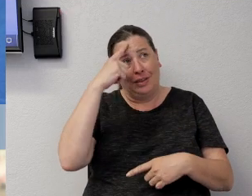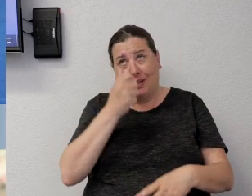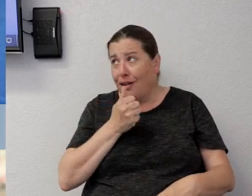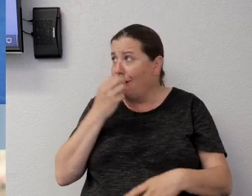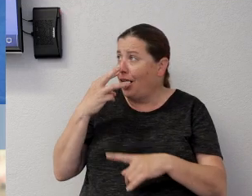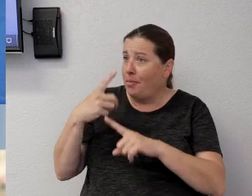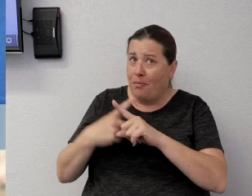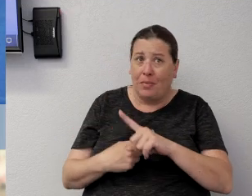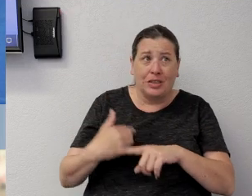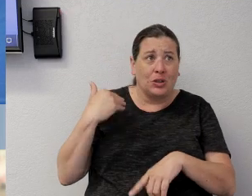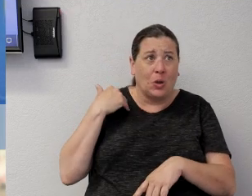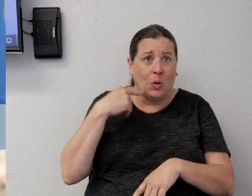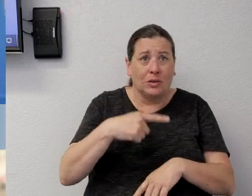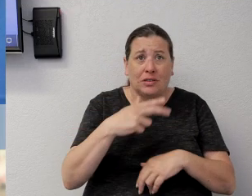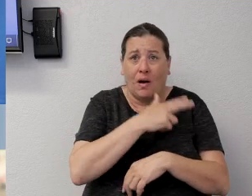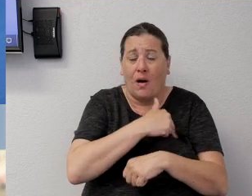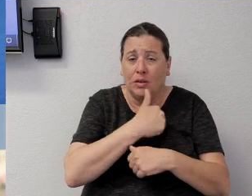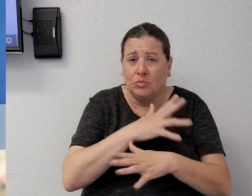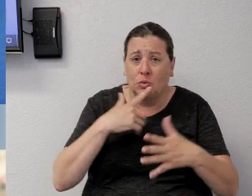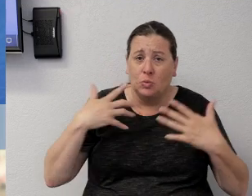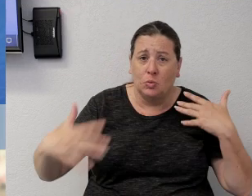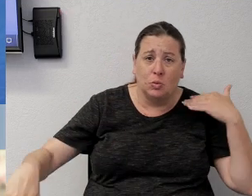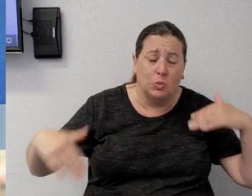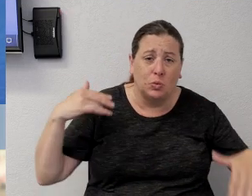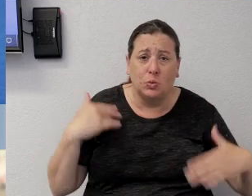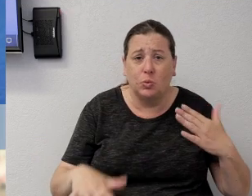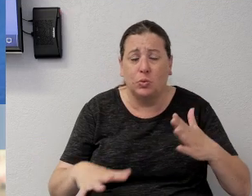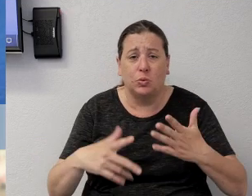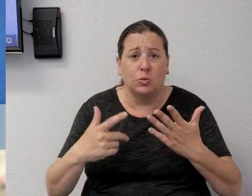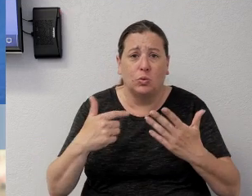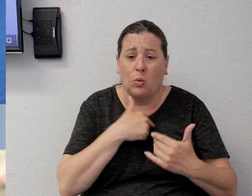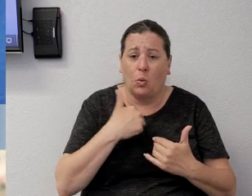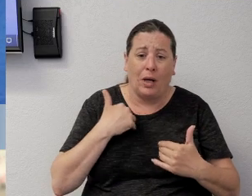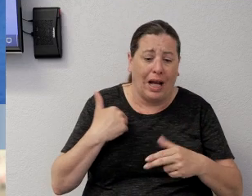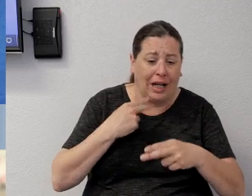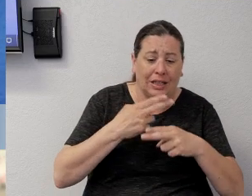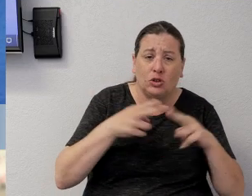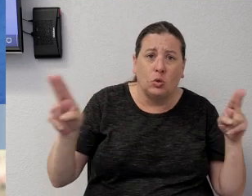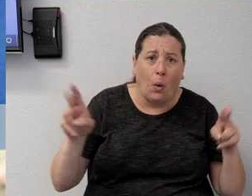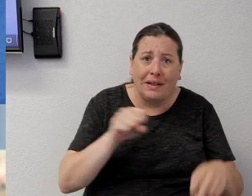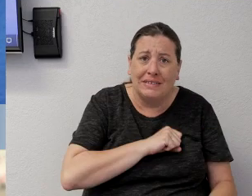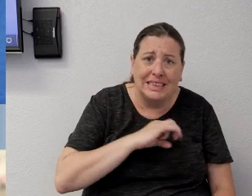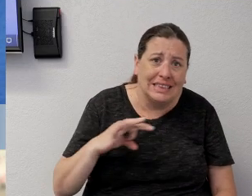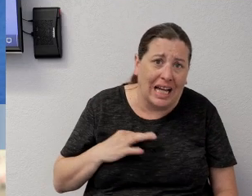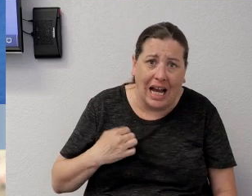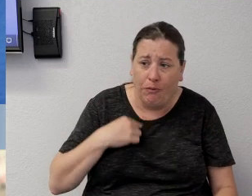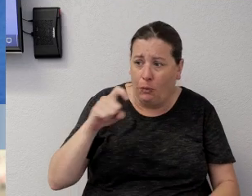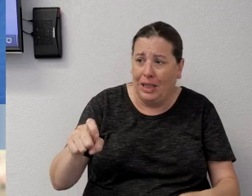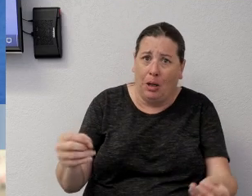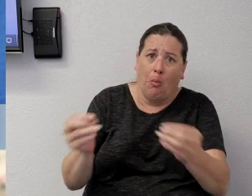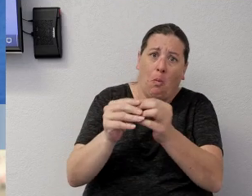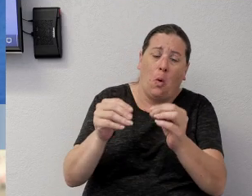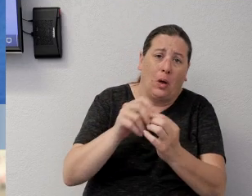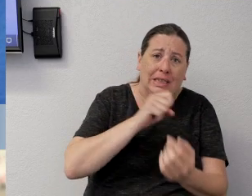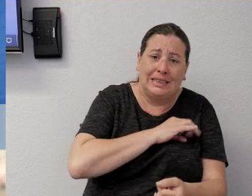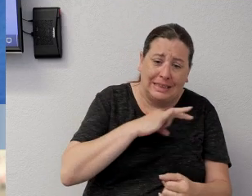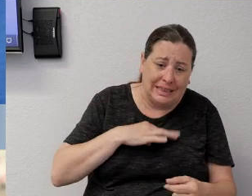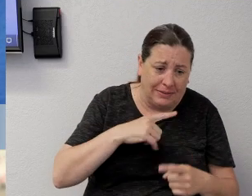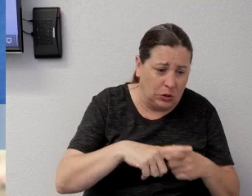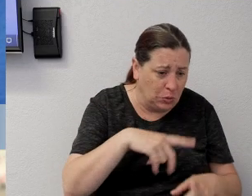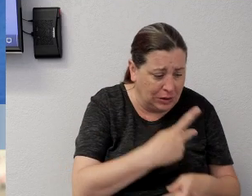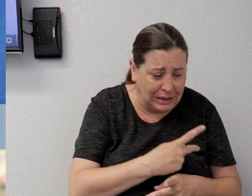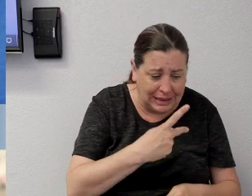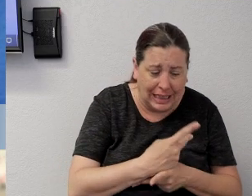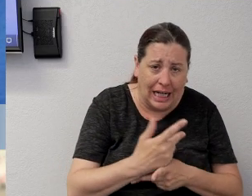this hospital was bursting at the seams. And we had a staffing shortage. We couldn't find enough staff to care for all our